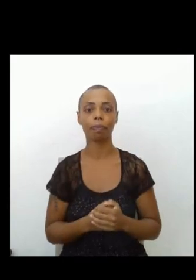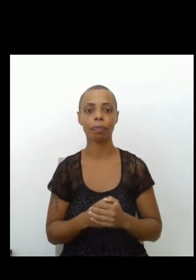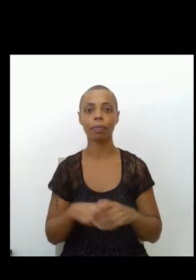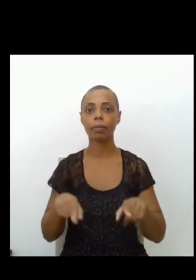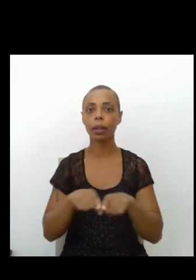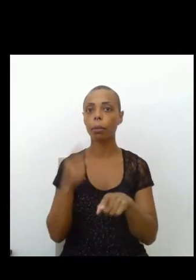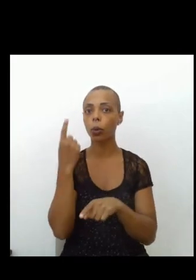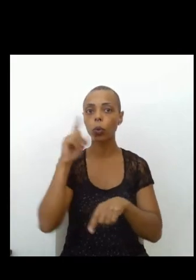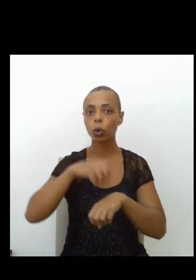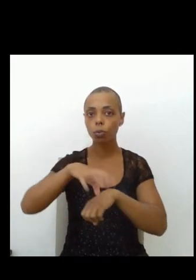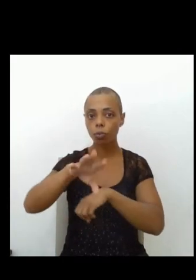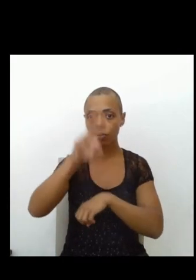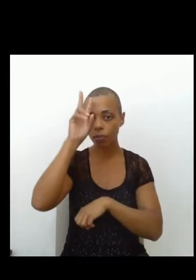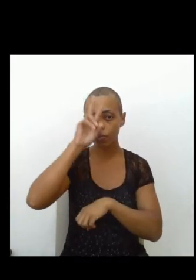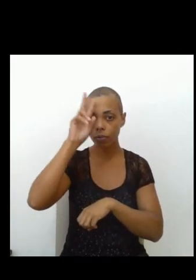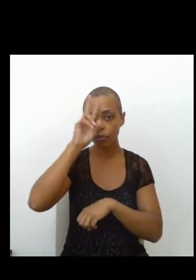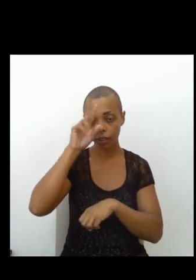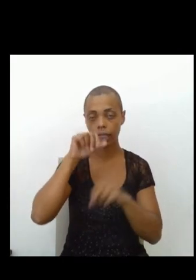panels